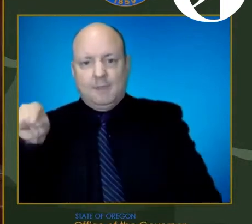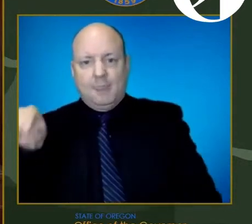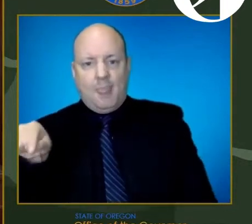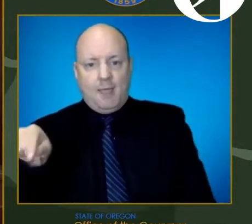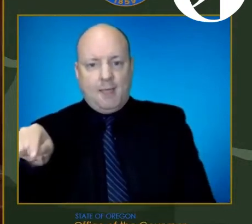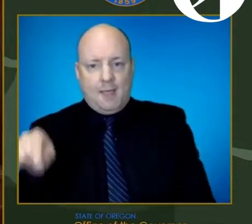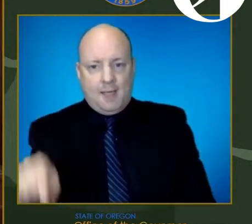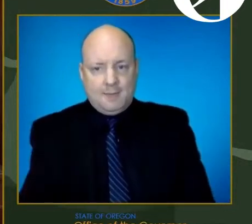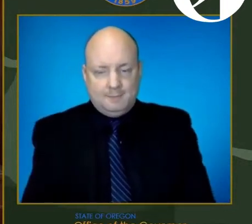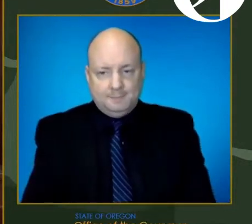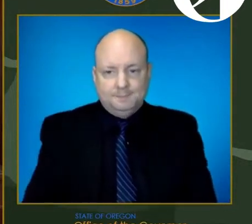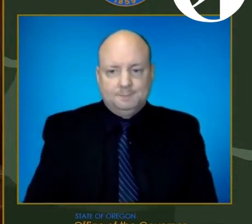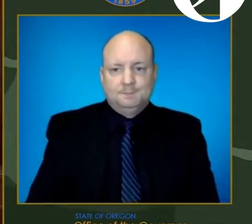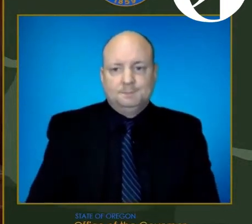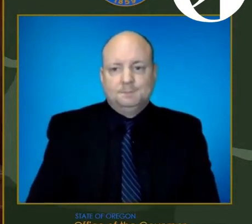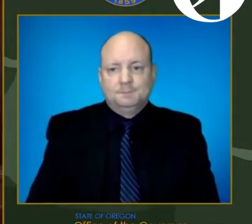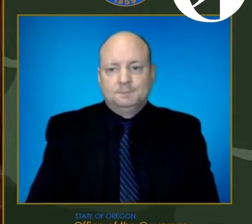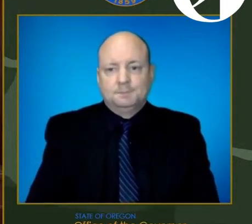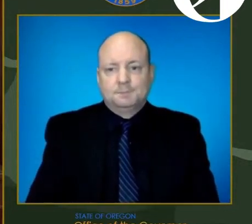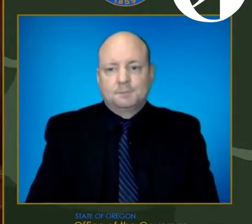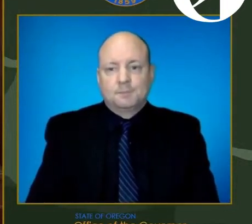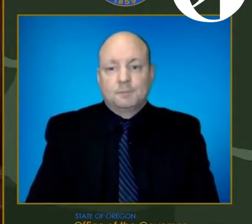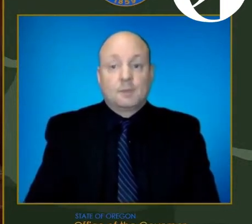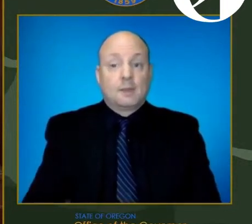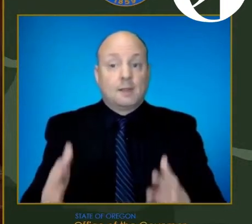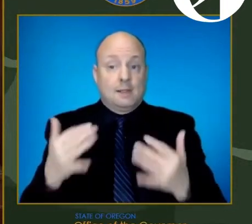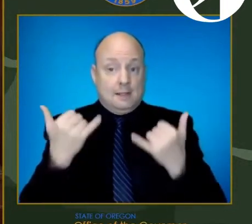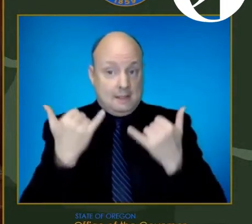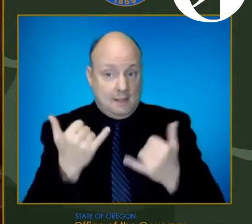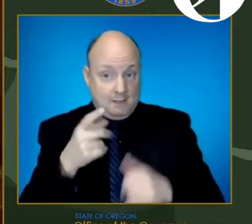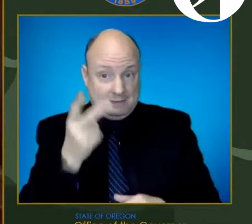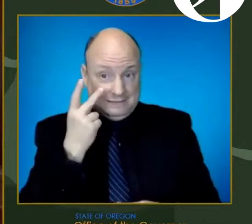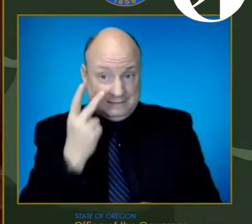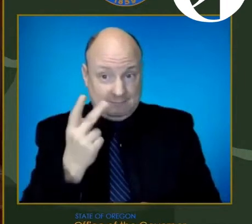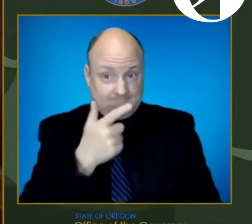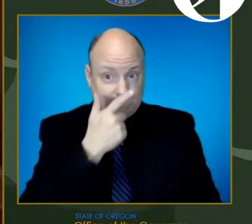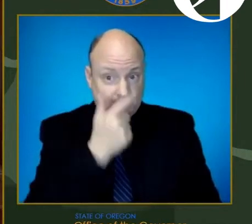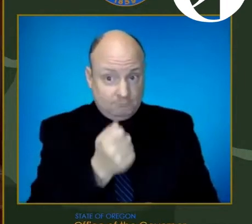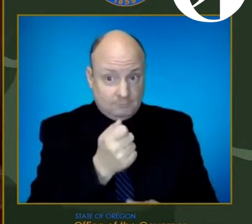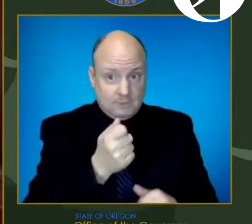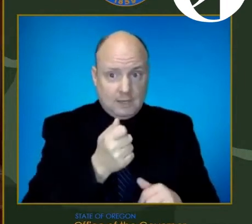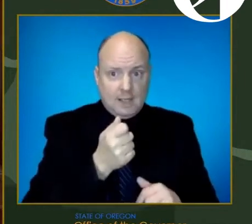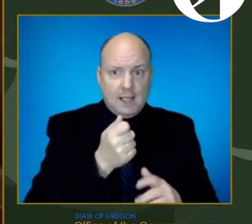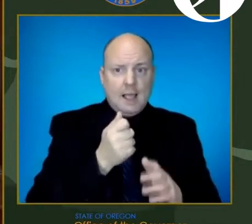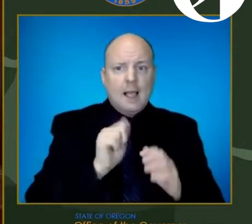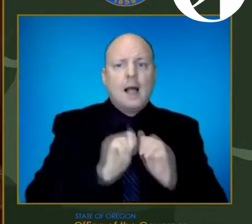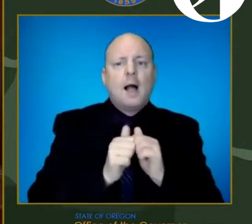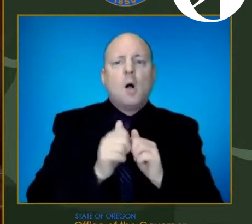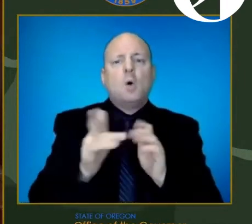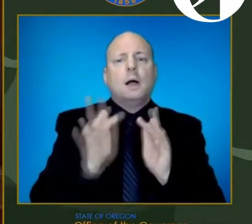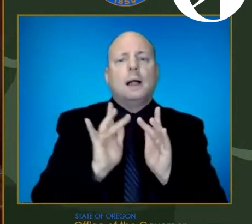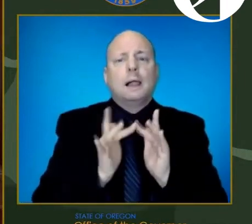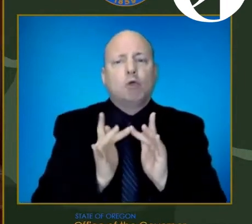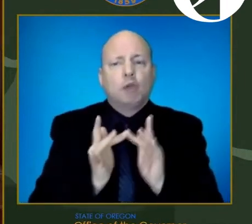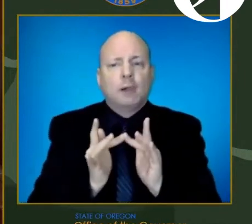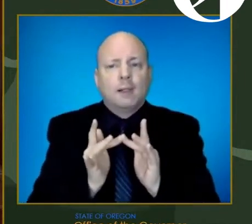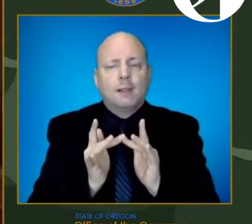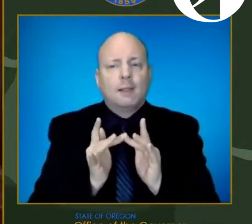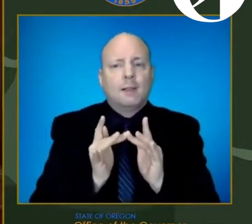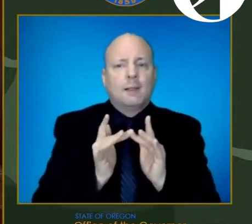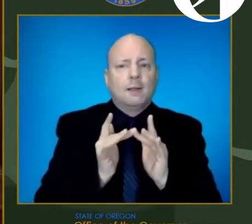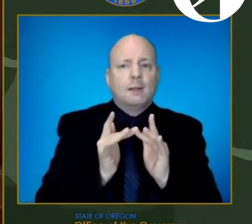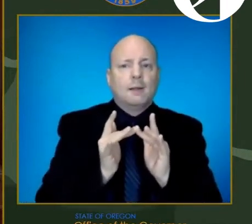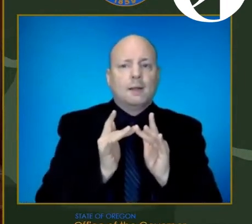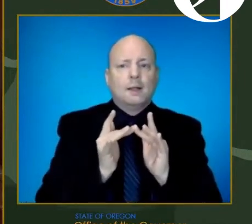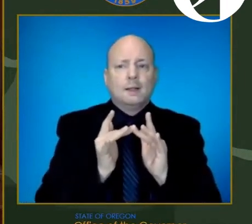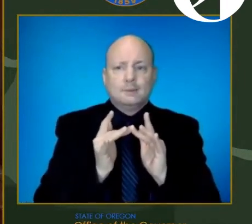Finally, as we've seen with the pandemic, broadband, access to the internet, is an essential service just like